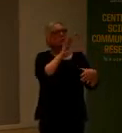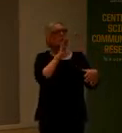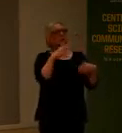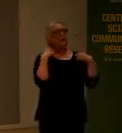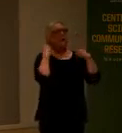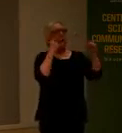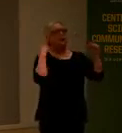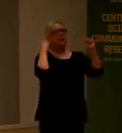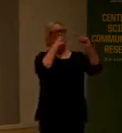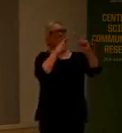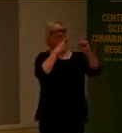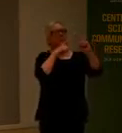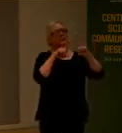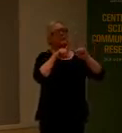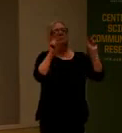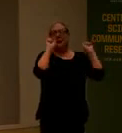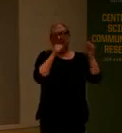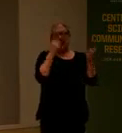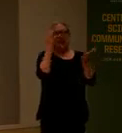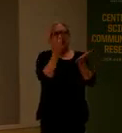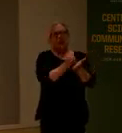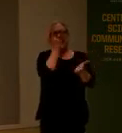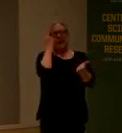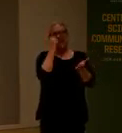an opportunity there to capture that.